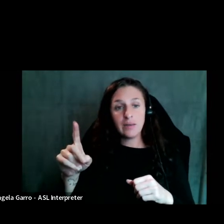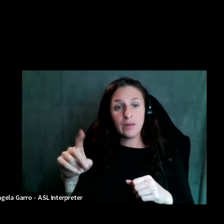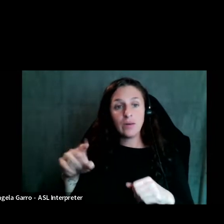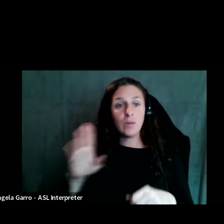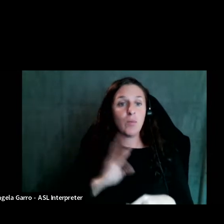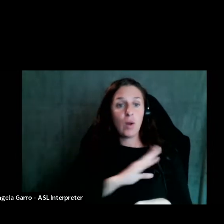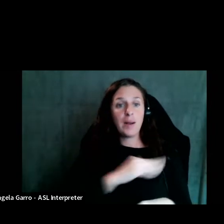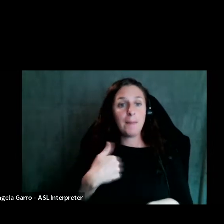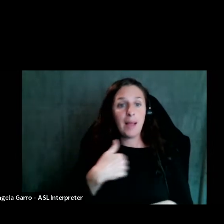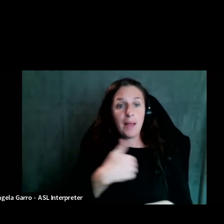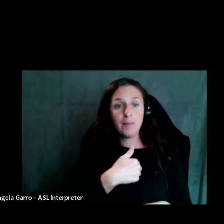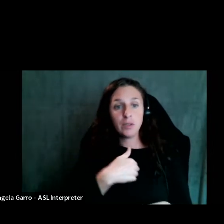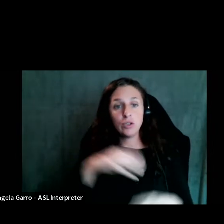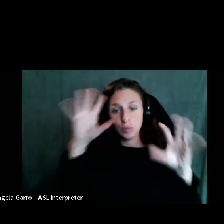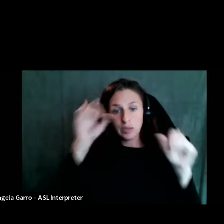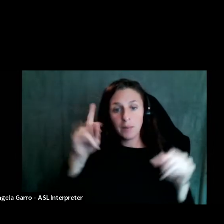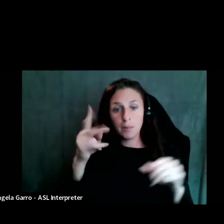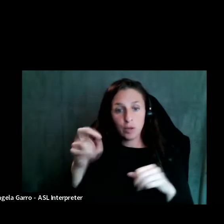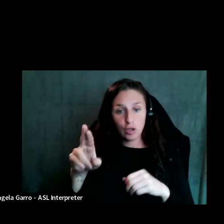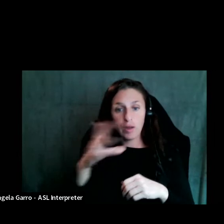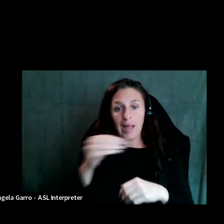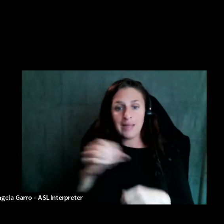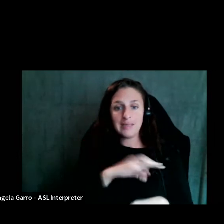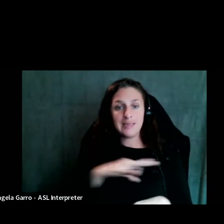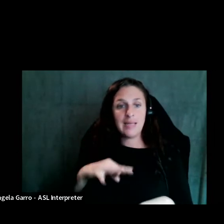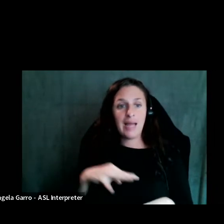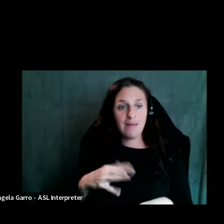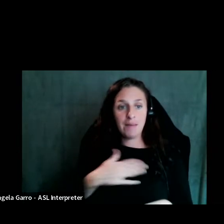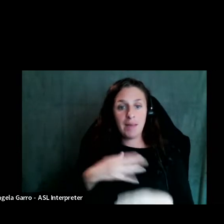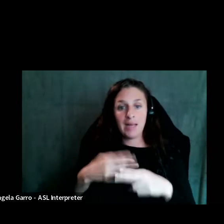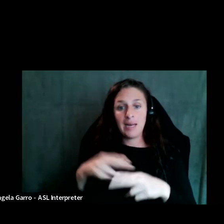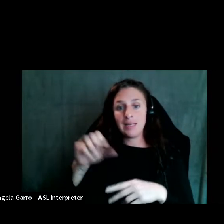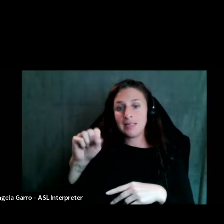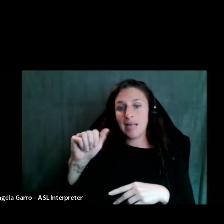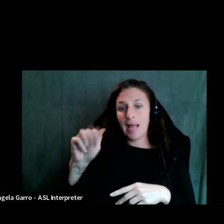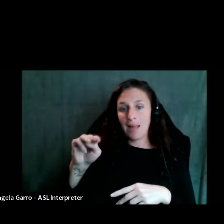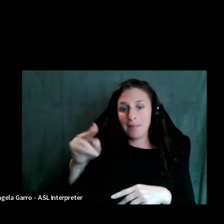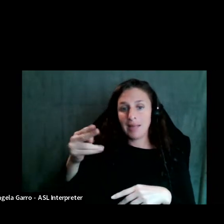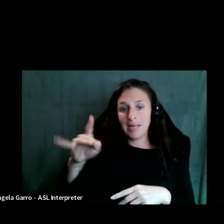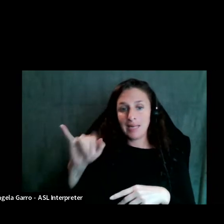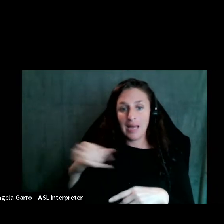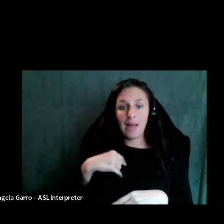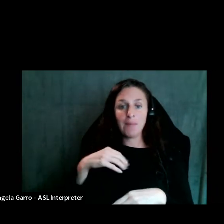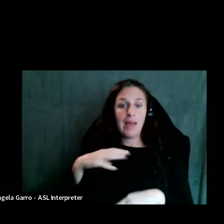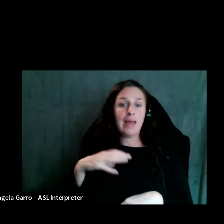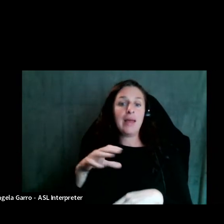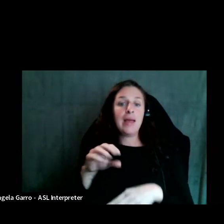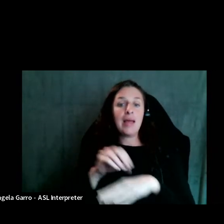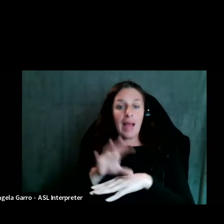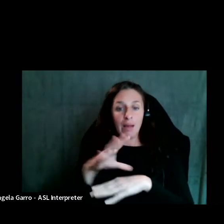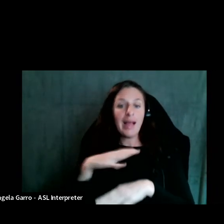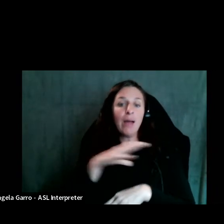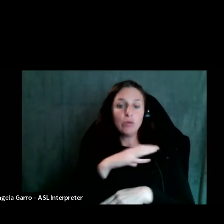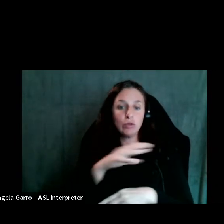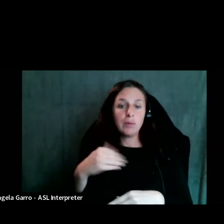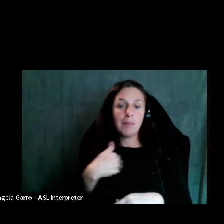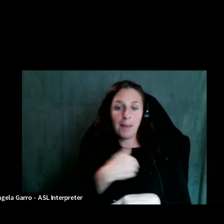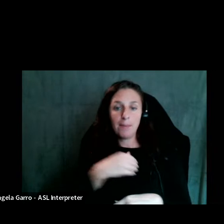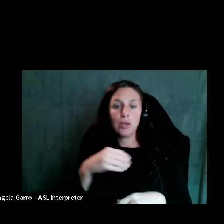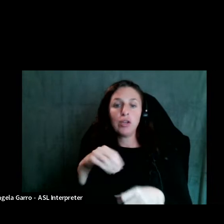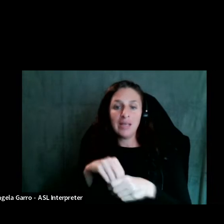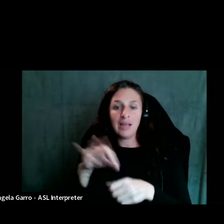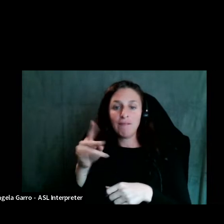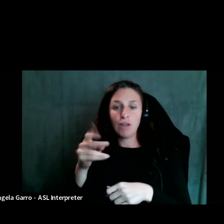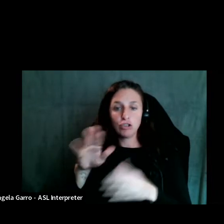members, Superintendent Booker, and staff. My name is Sam Hindi. I'm a council member in Foster City. Thank you for your